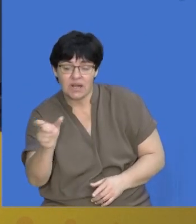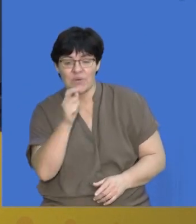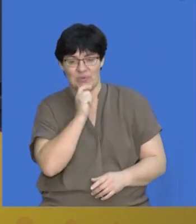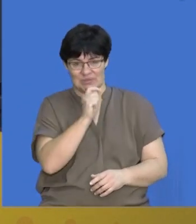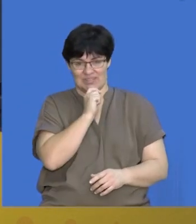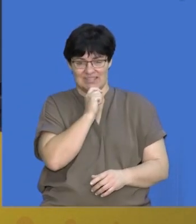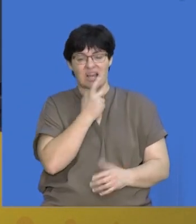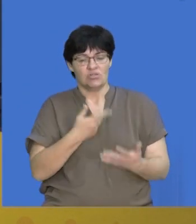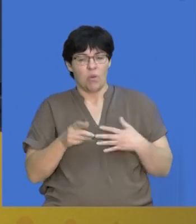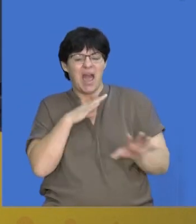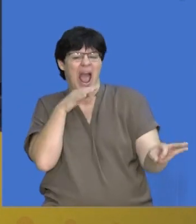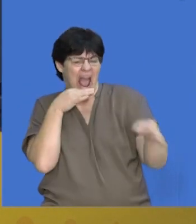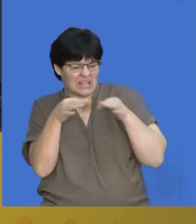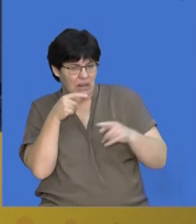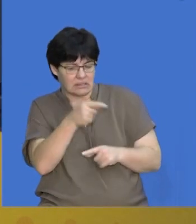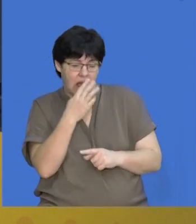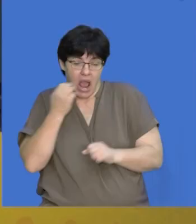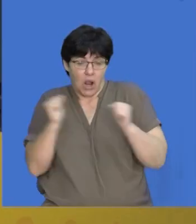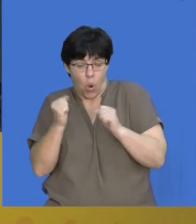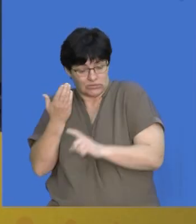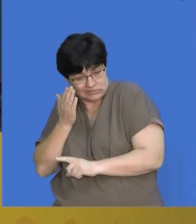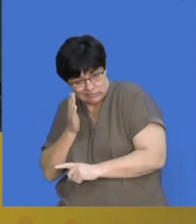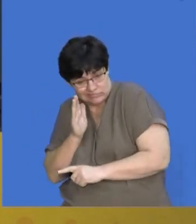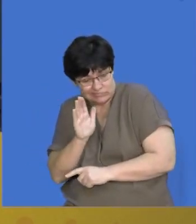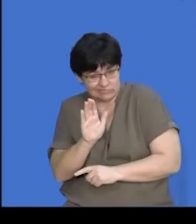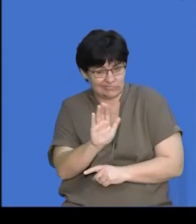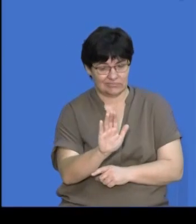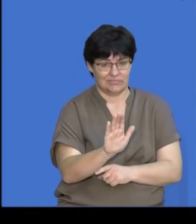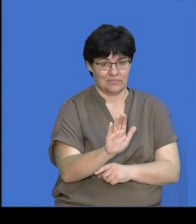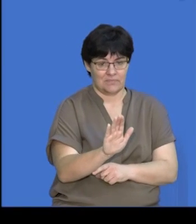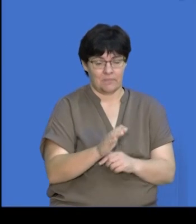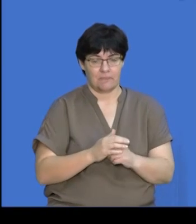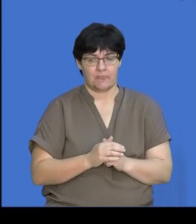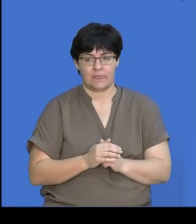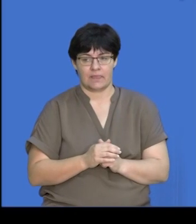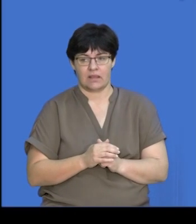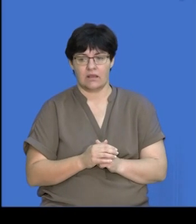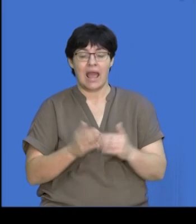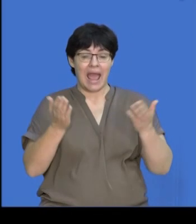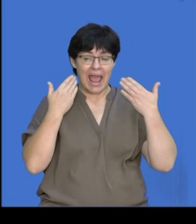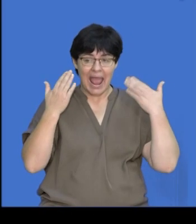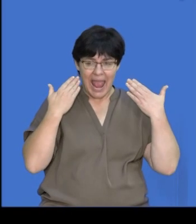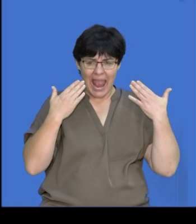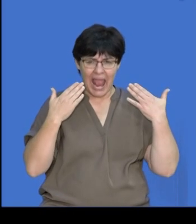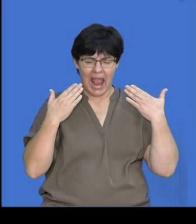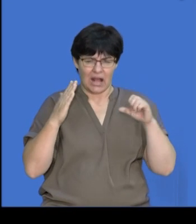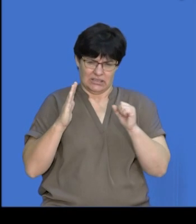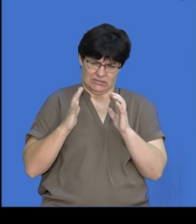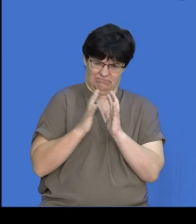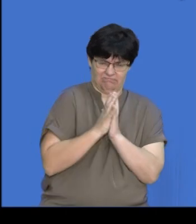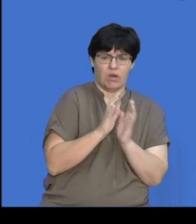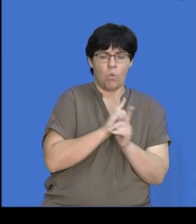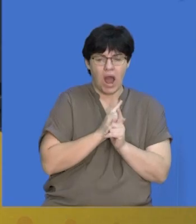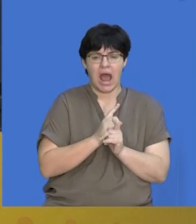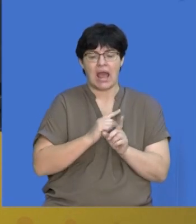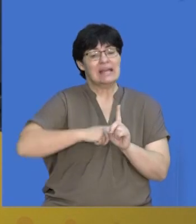to qualify that approaching cold front weather conditions. Air is less dense due to moderate